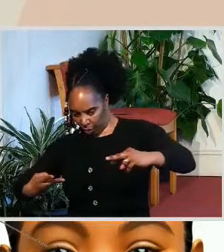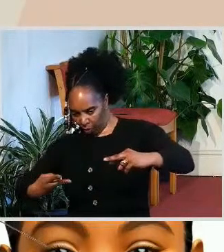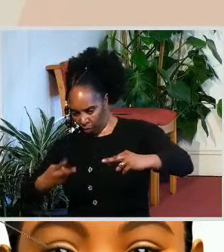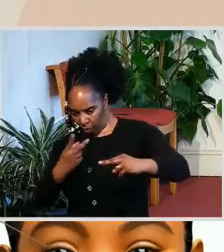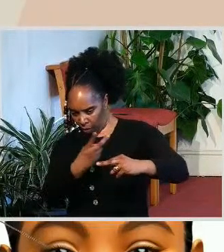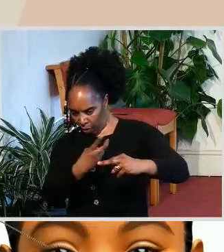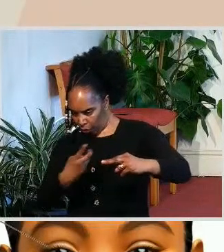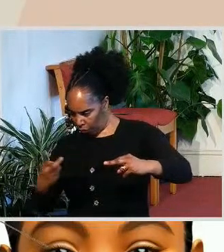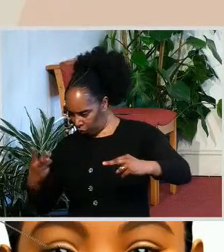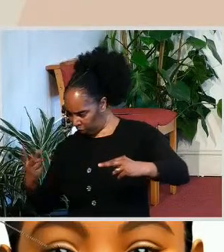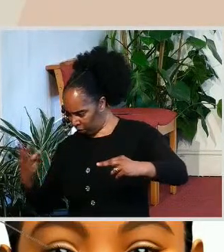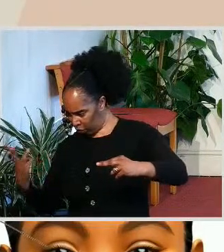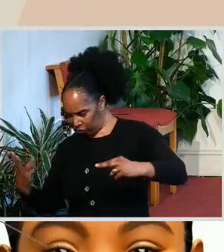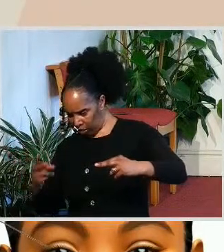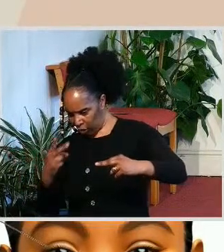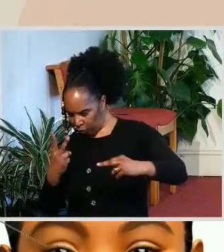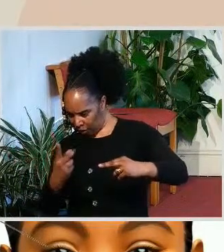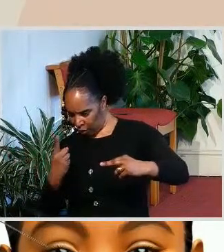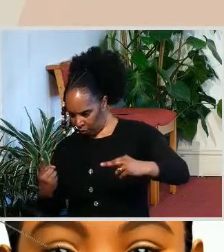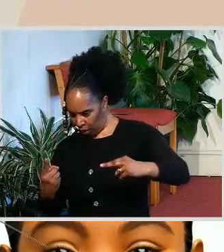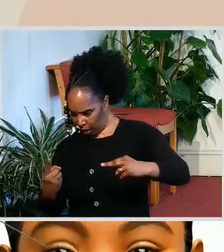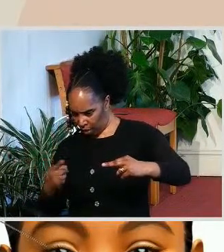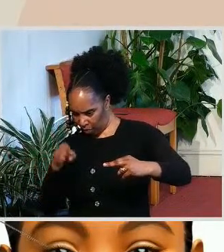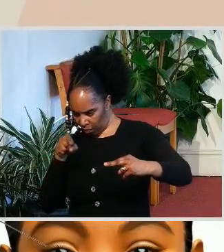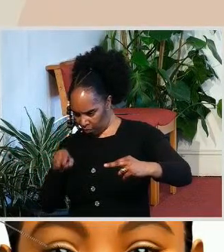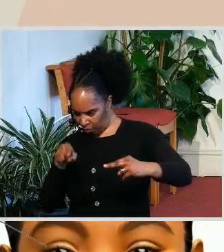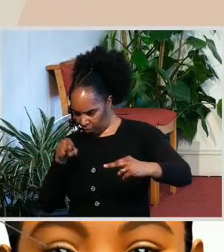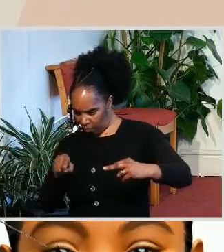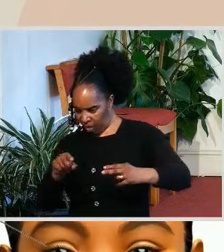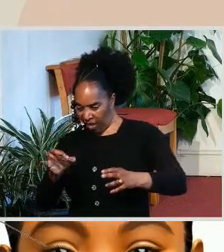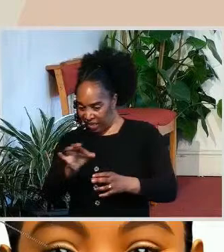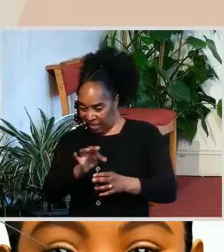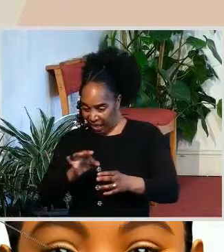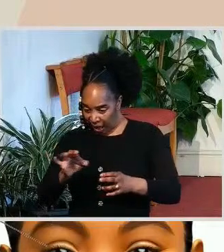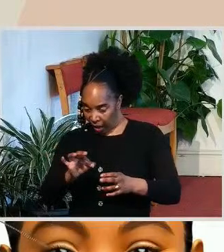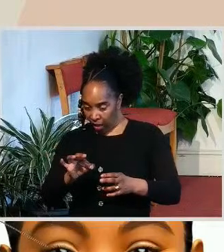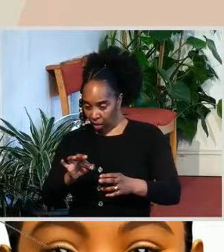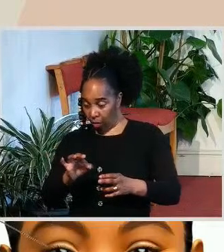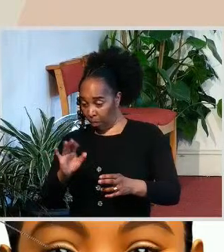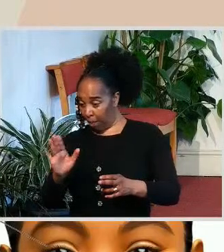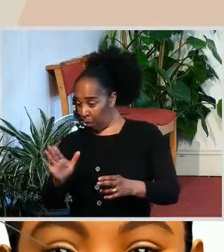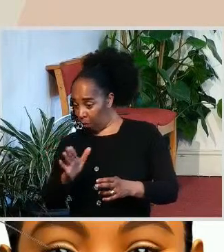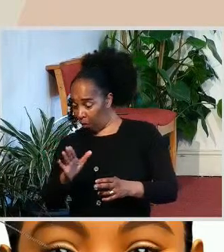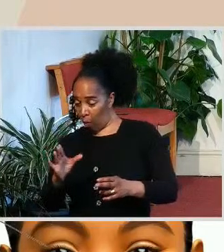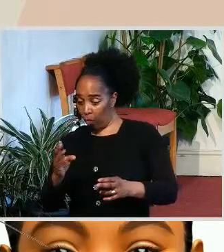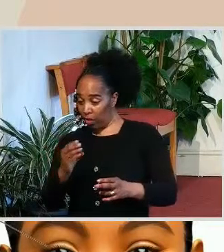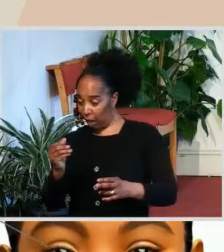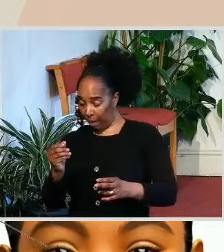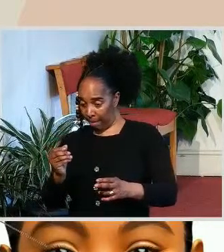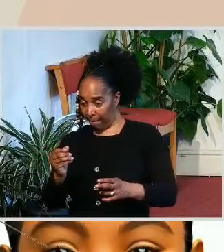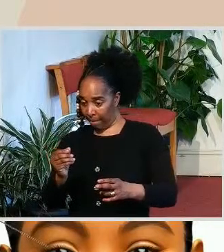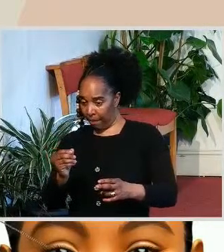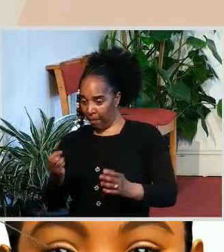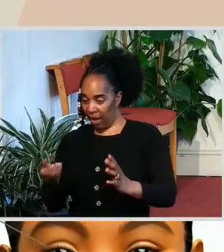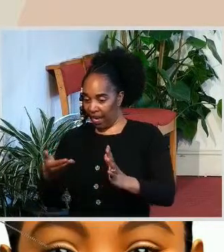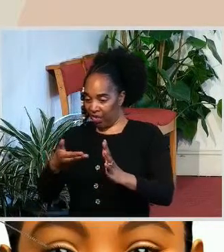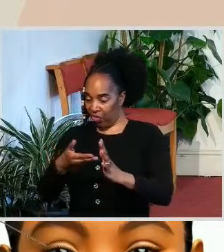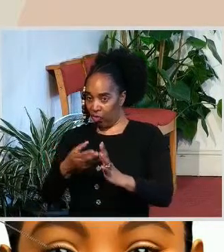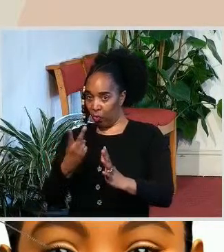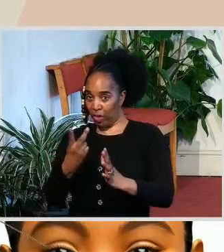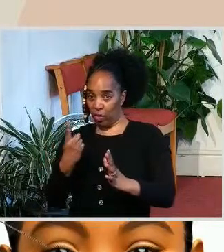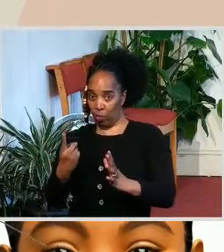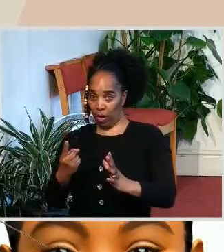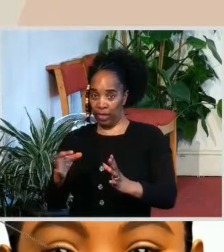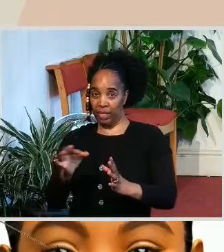extra chromosome which affects either all of the cells of the individual or a majority of the cells. And